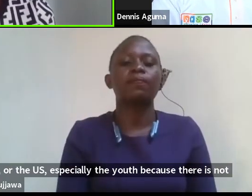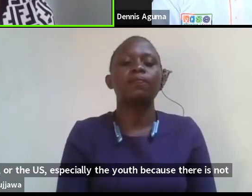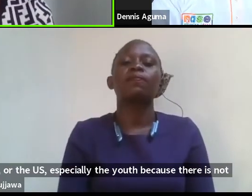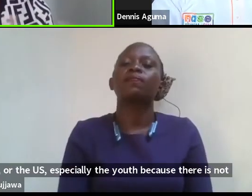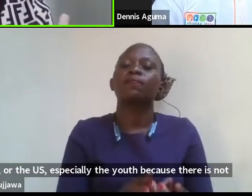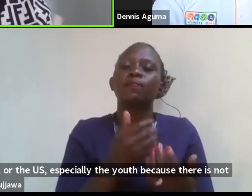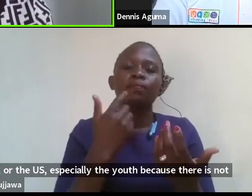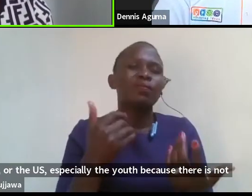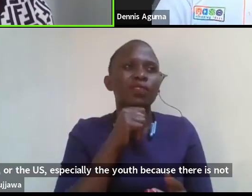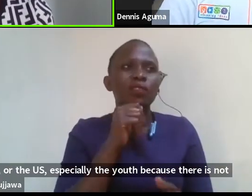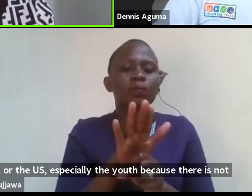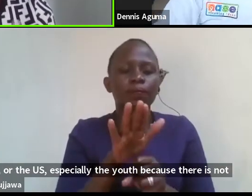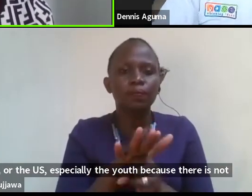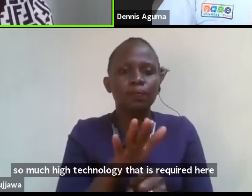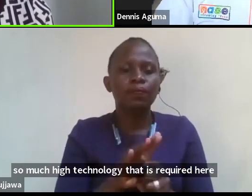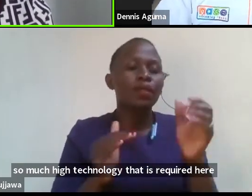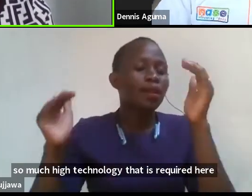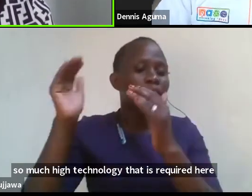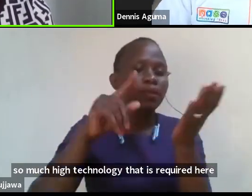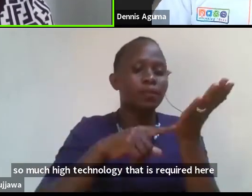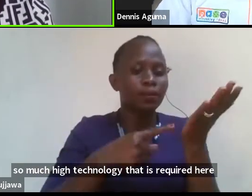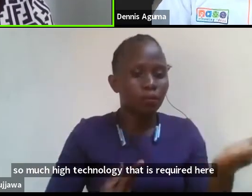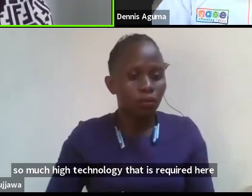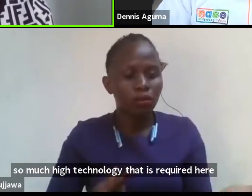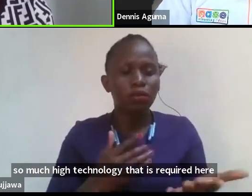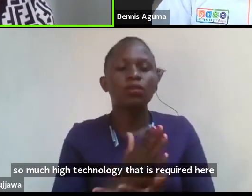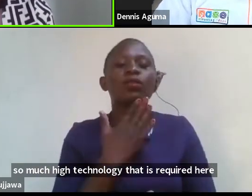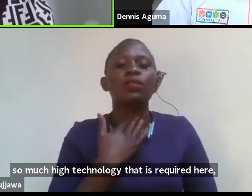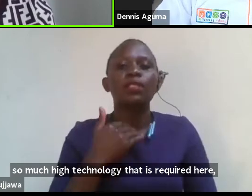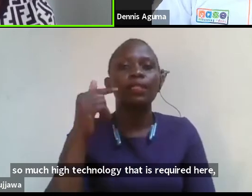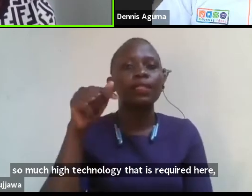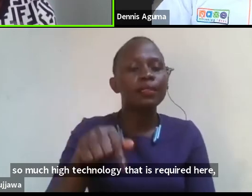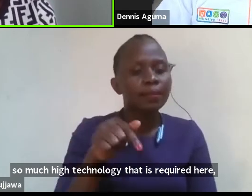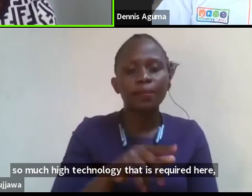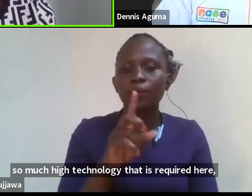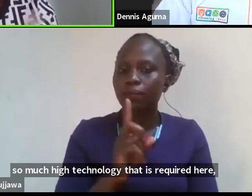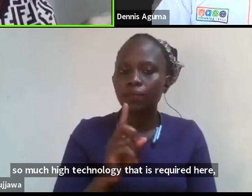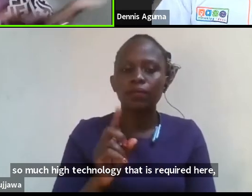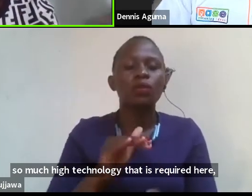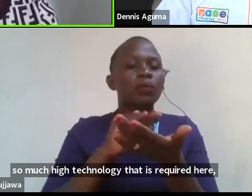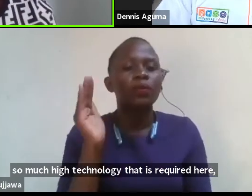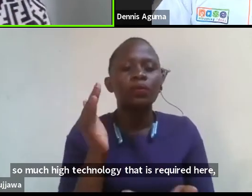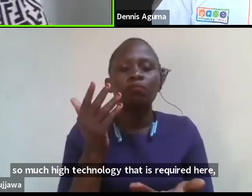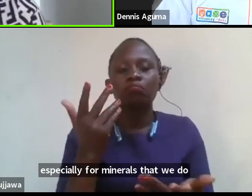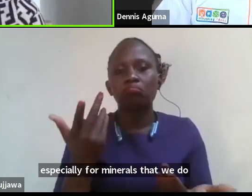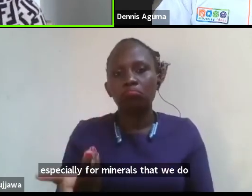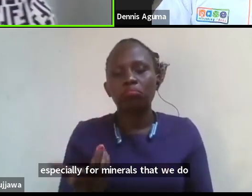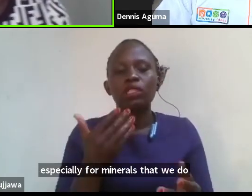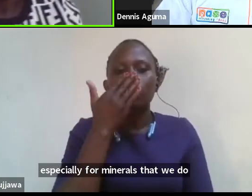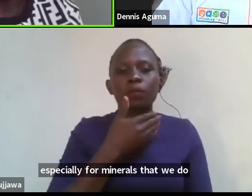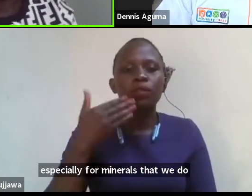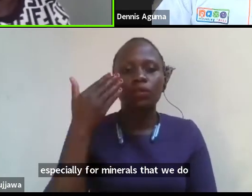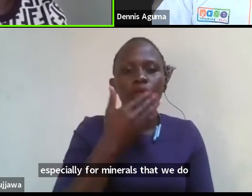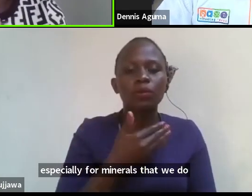technology that is required here, especially for minerals that we locally use